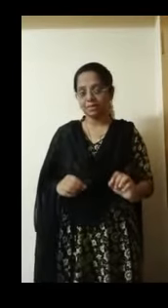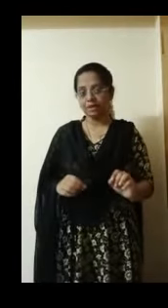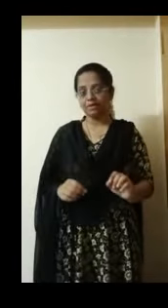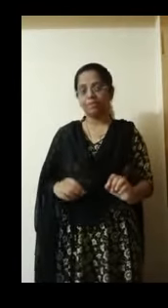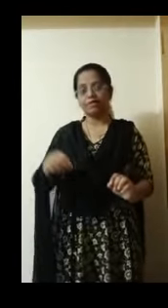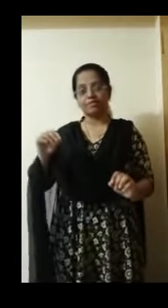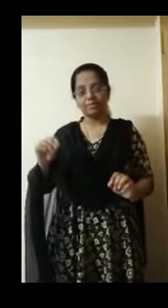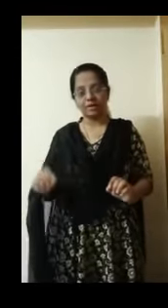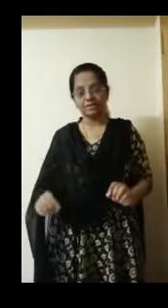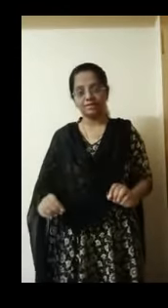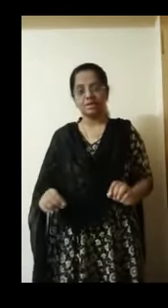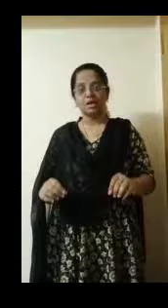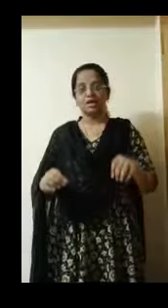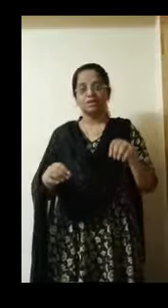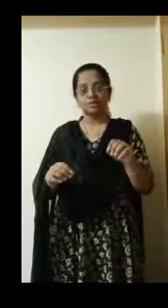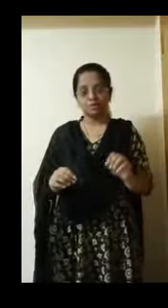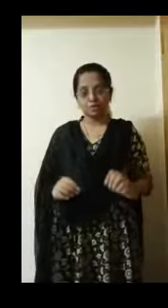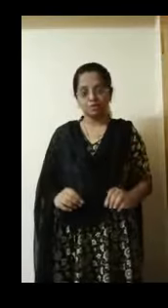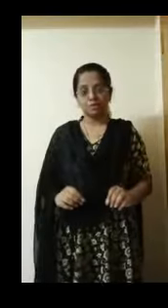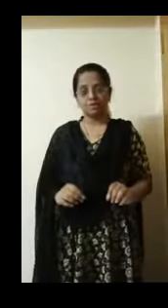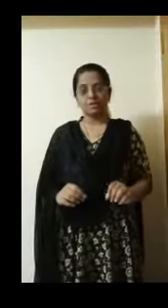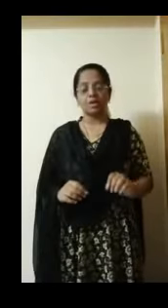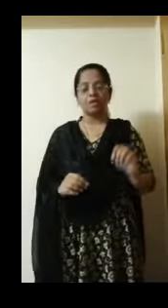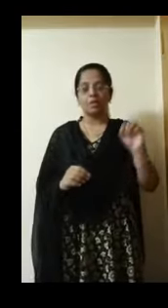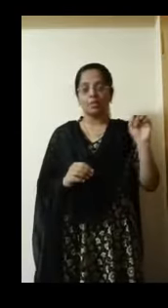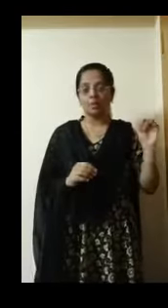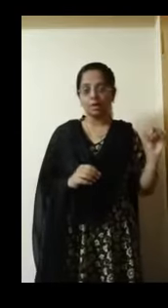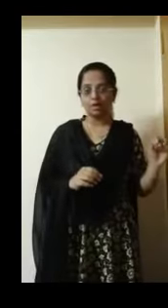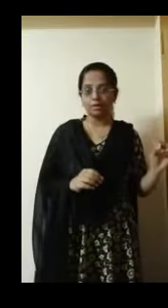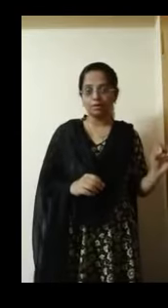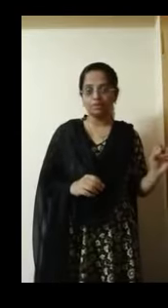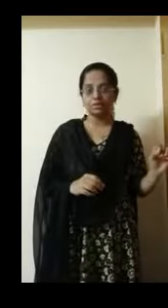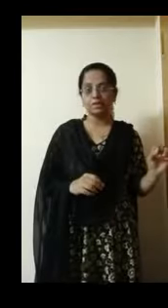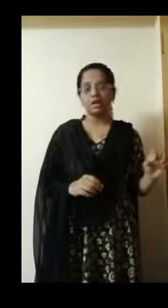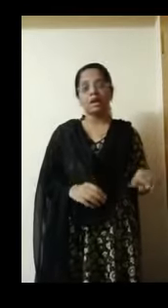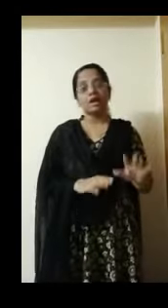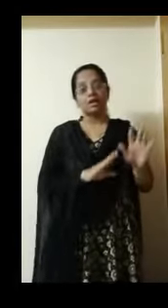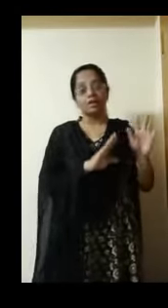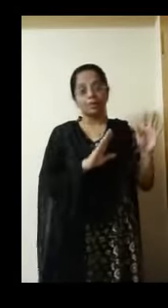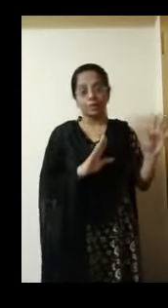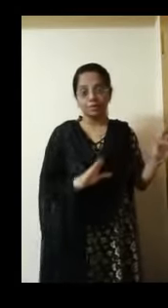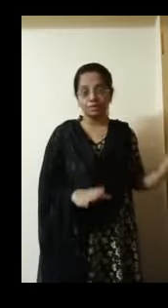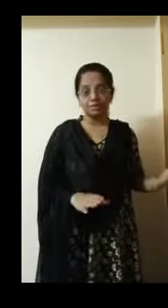simply made up of bricks, stones, wooden doors,